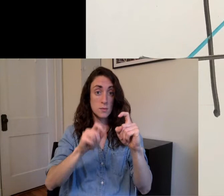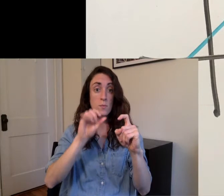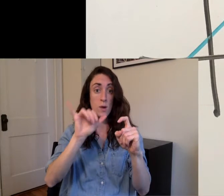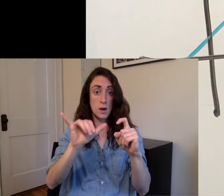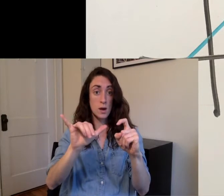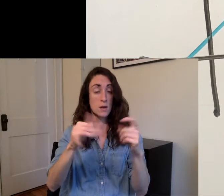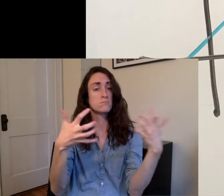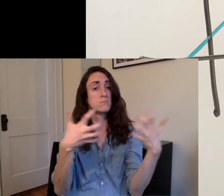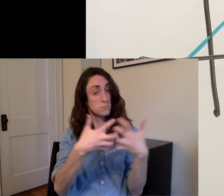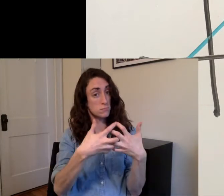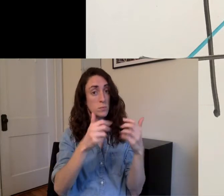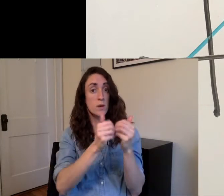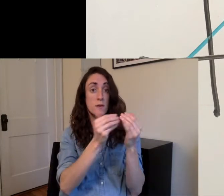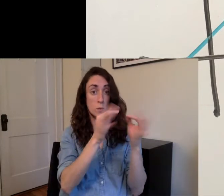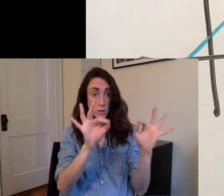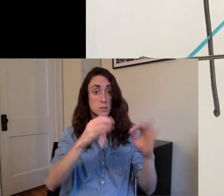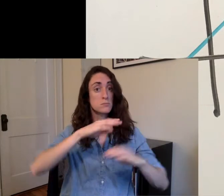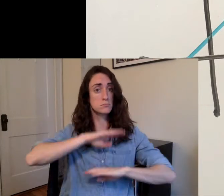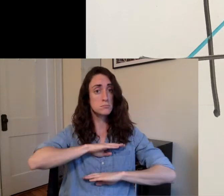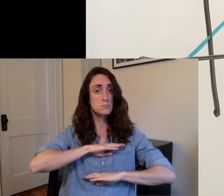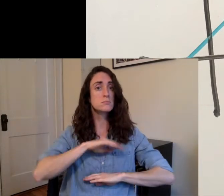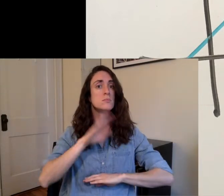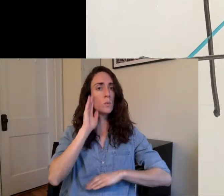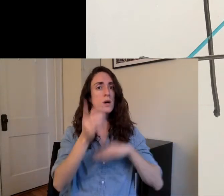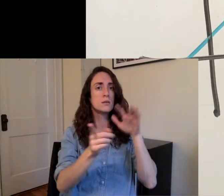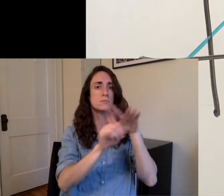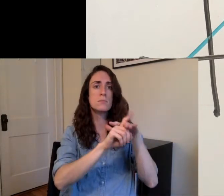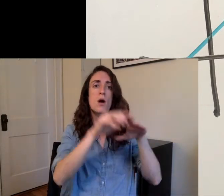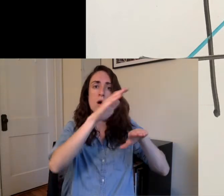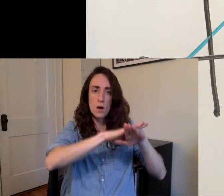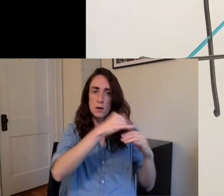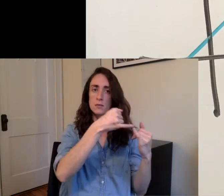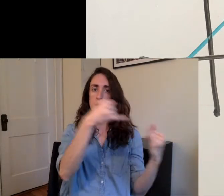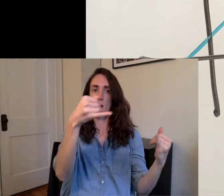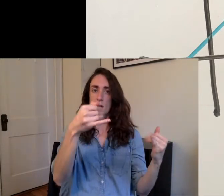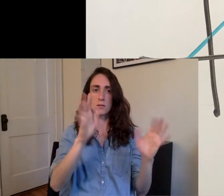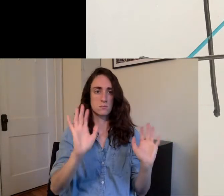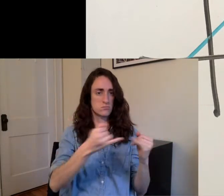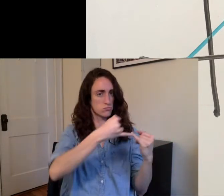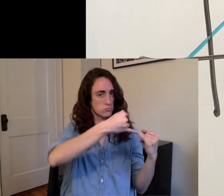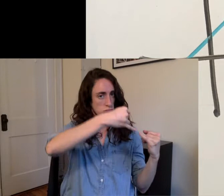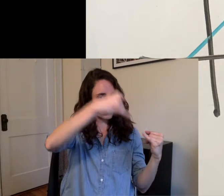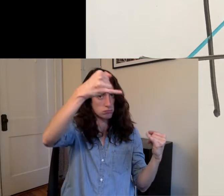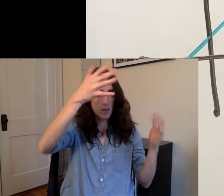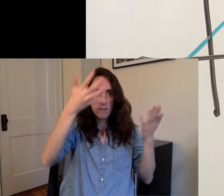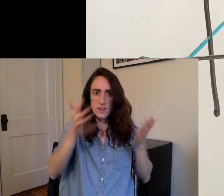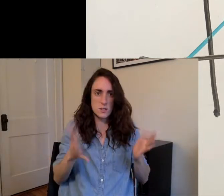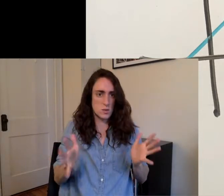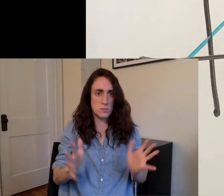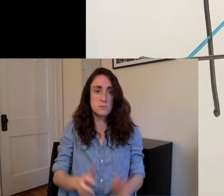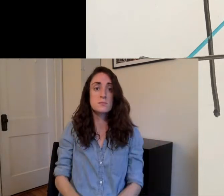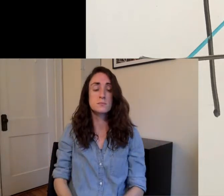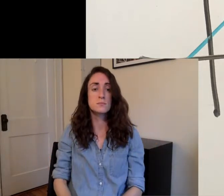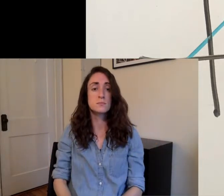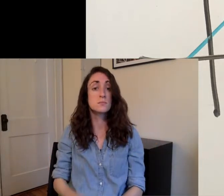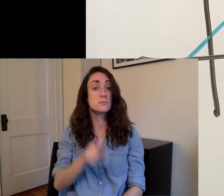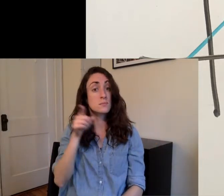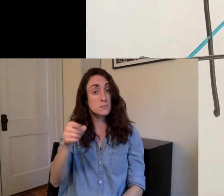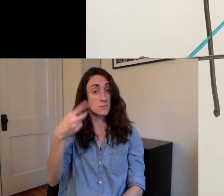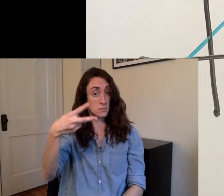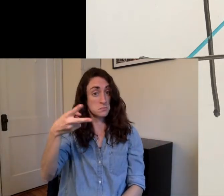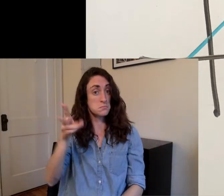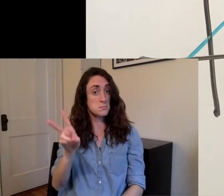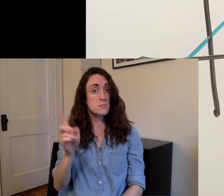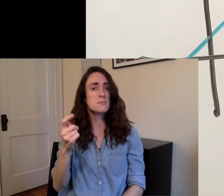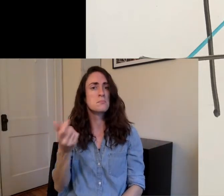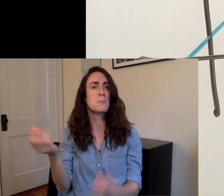And it means that any point x and y that satisfies that equation will appear on that line. The line is the set of all points that satisfy